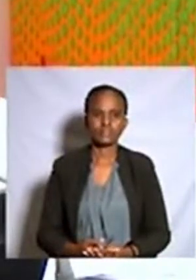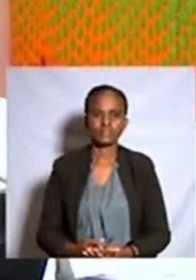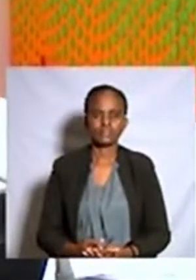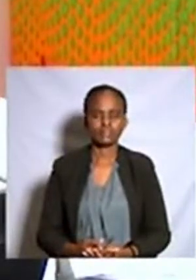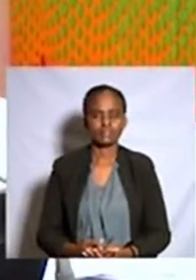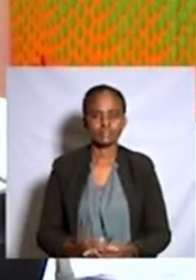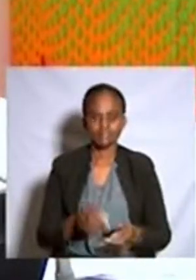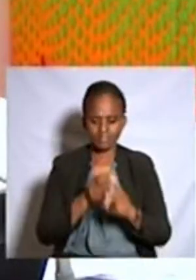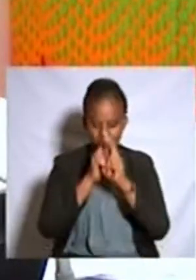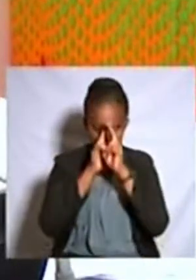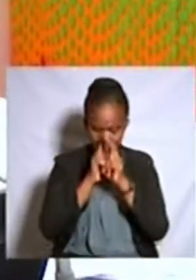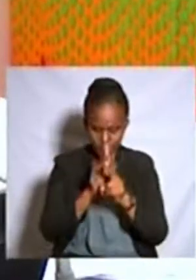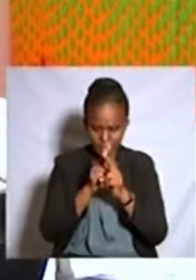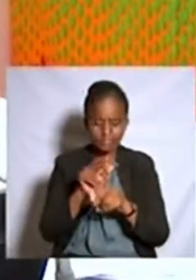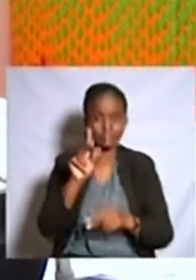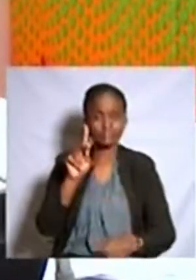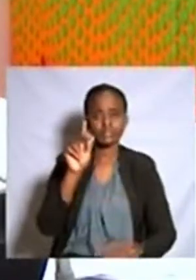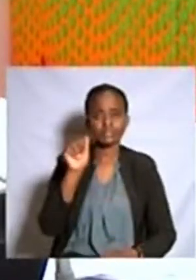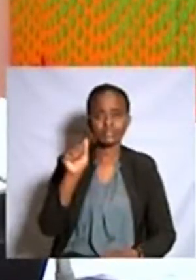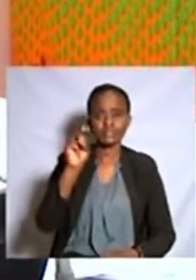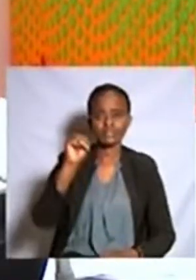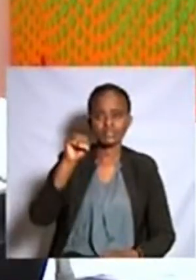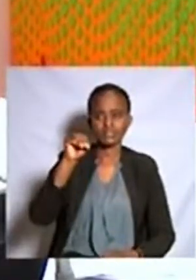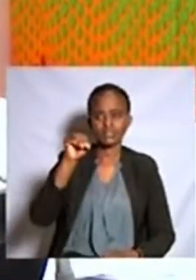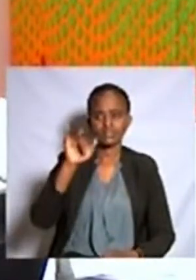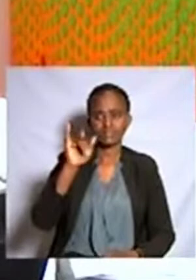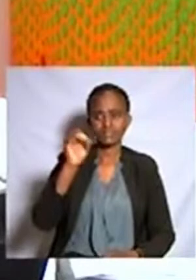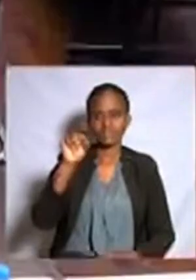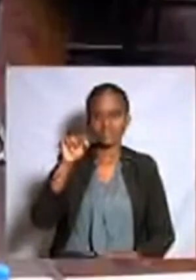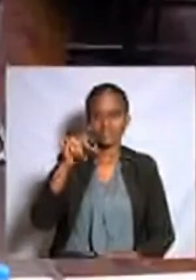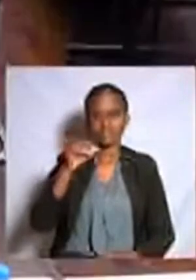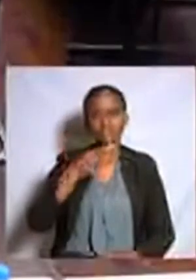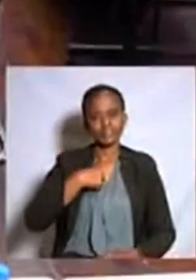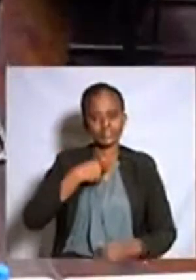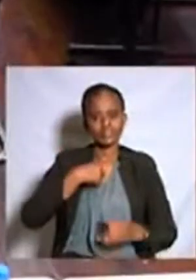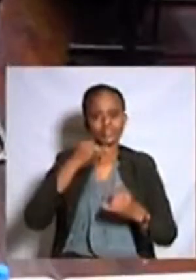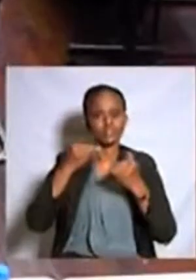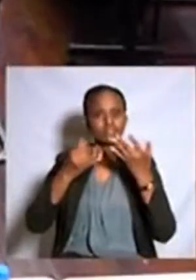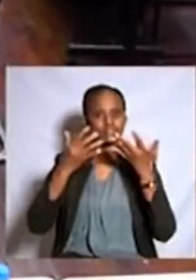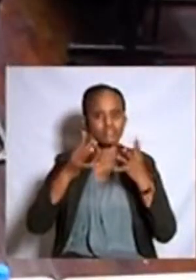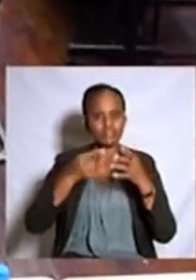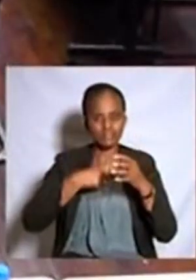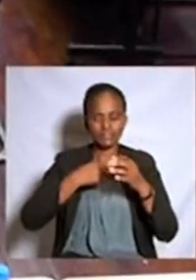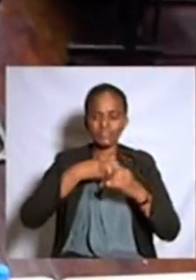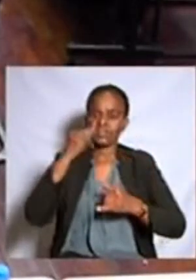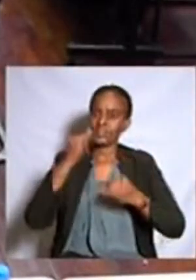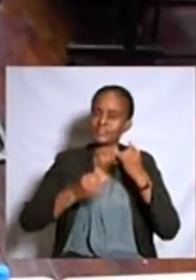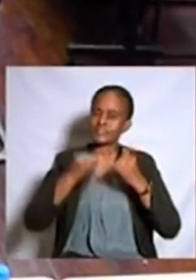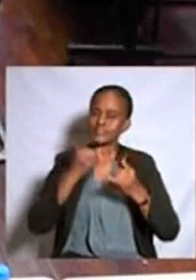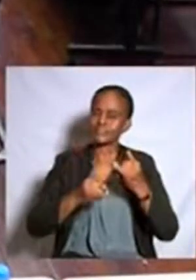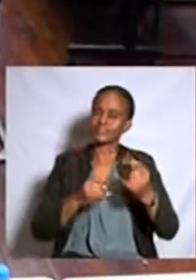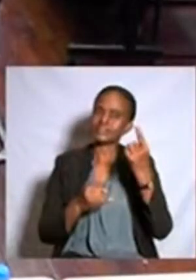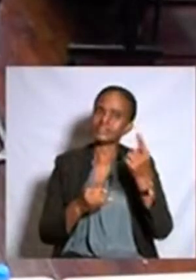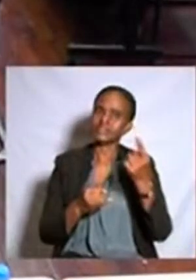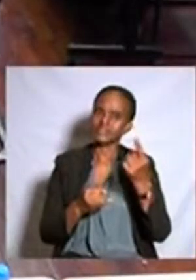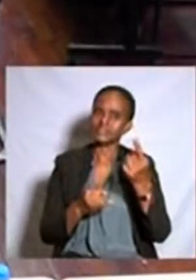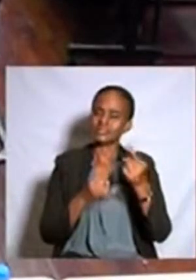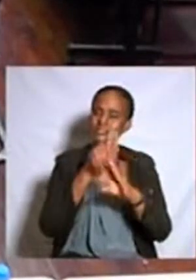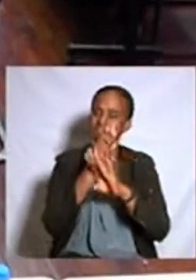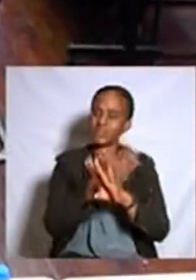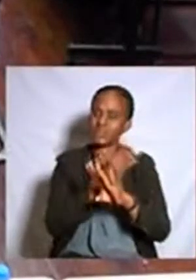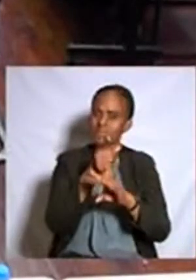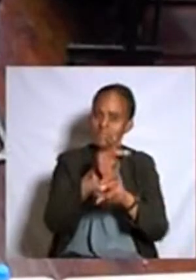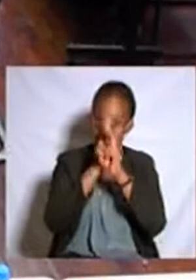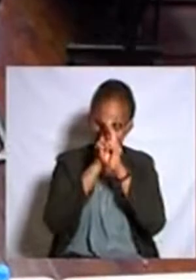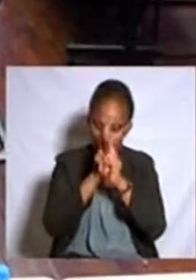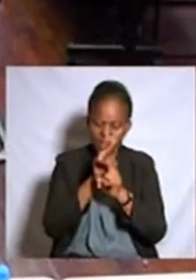submit. Honorable Kampiongo, are you done with that one? Chair, I'm done with this one. Maybe I can have my last one. Yeah, just back before you come in, Honorable